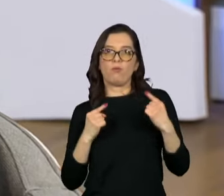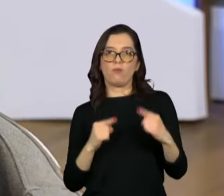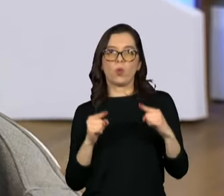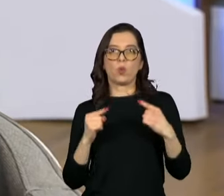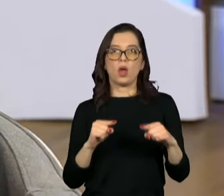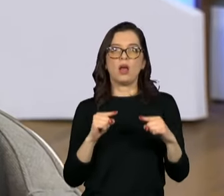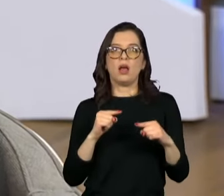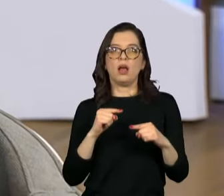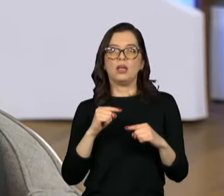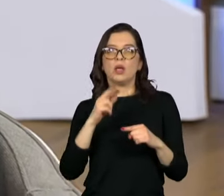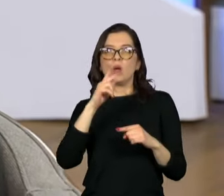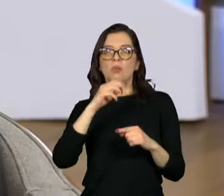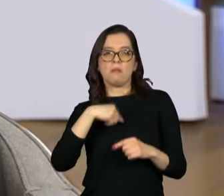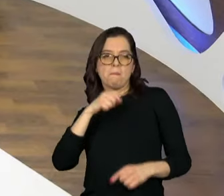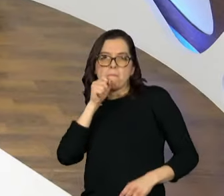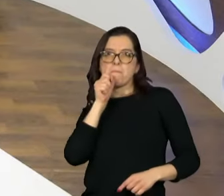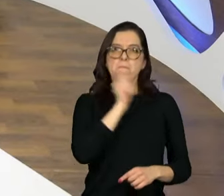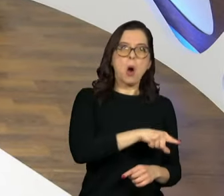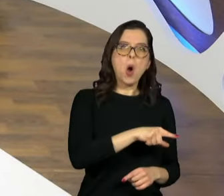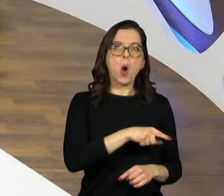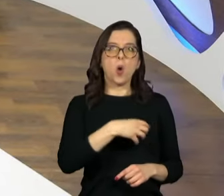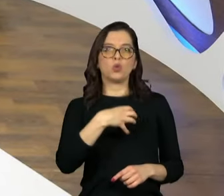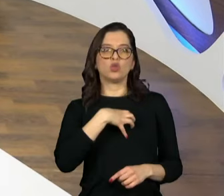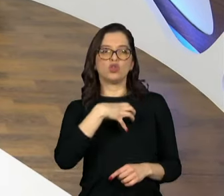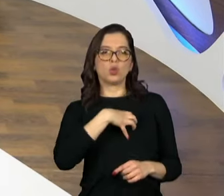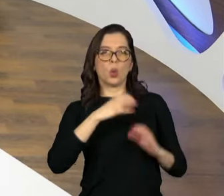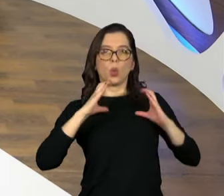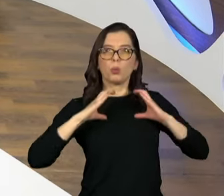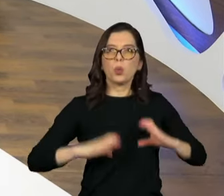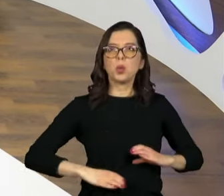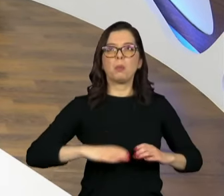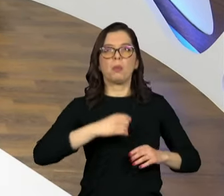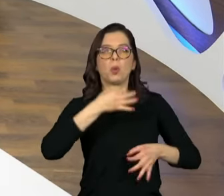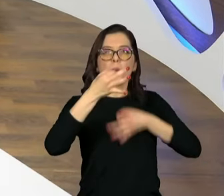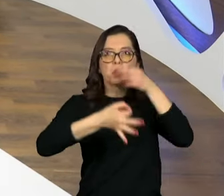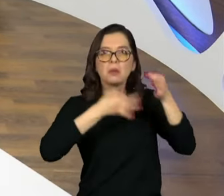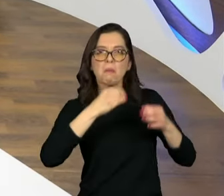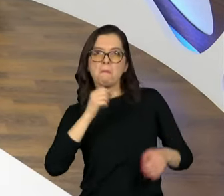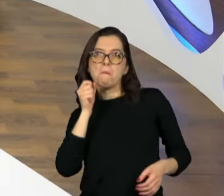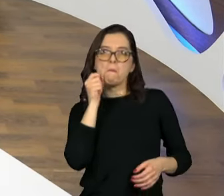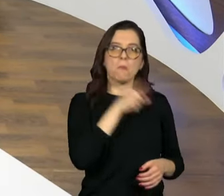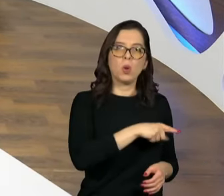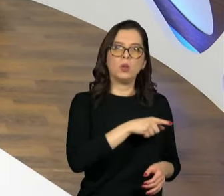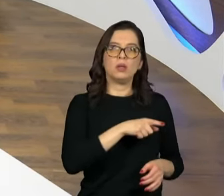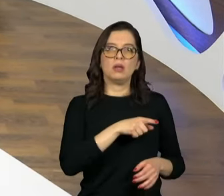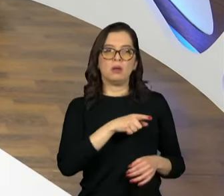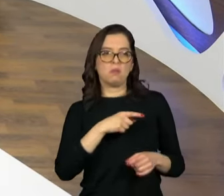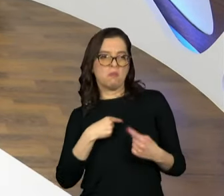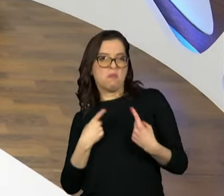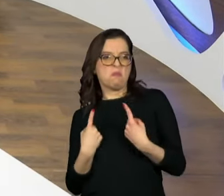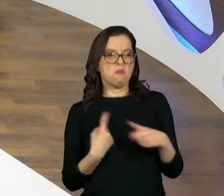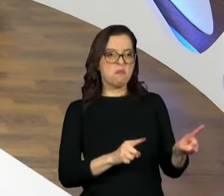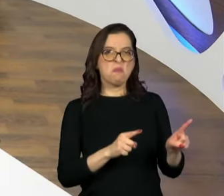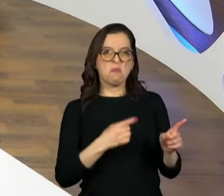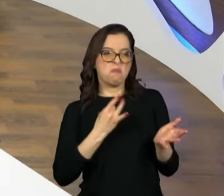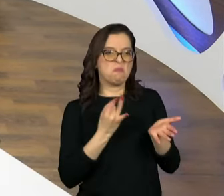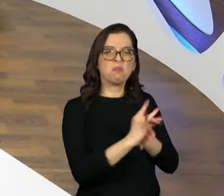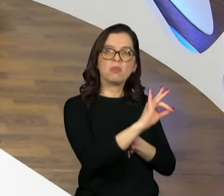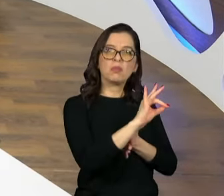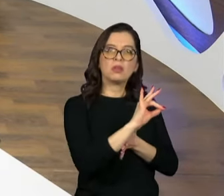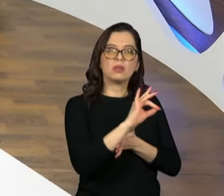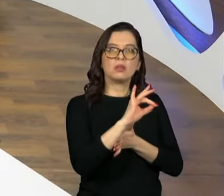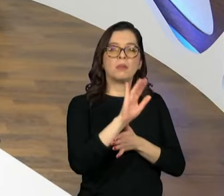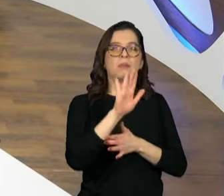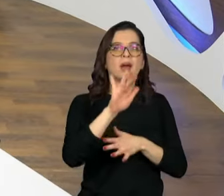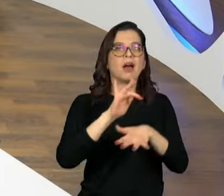by showing us the outrageous behavior or opinion of people we will consider adversaries. They know